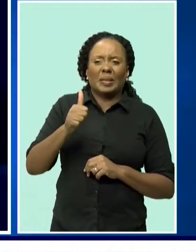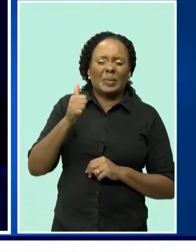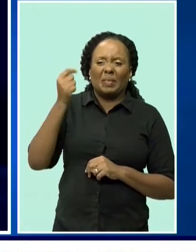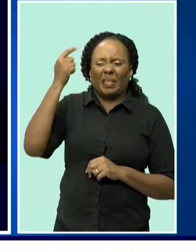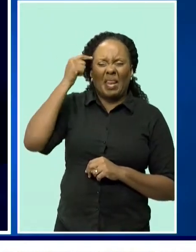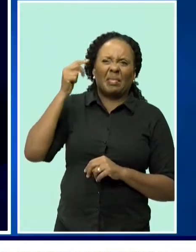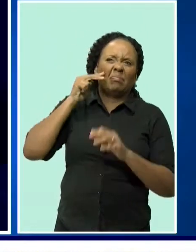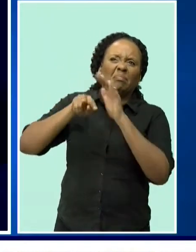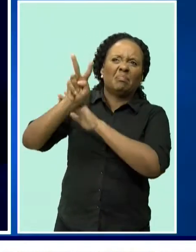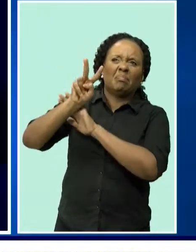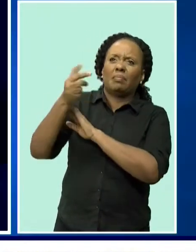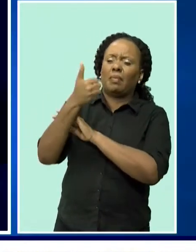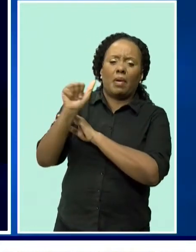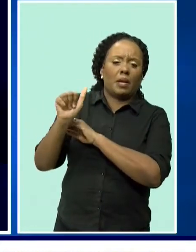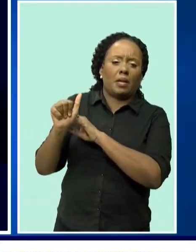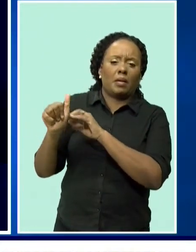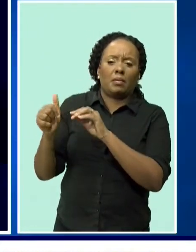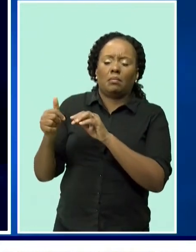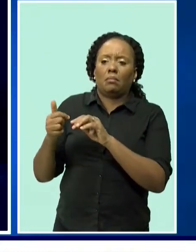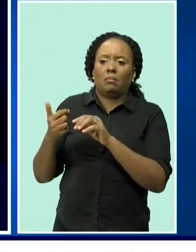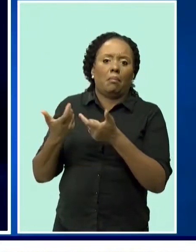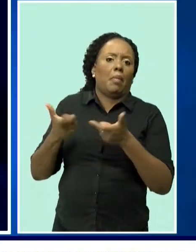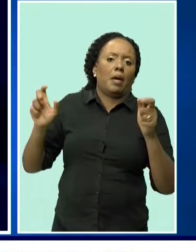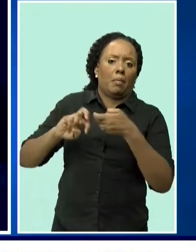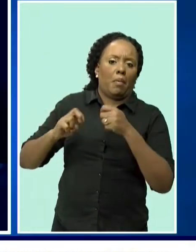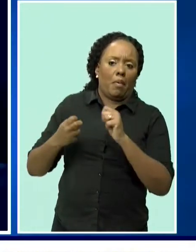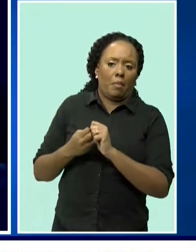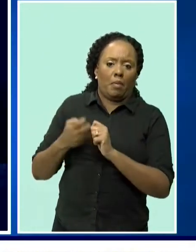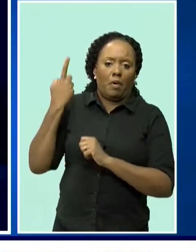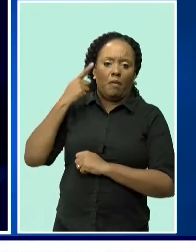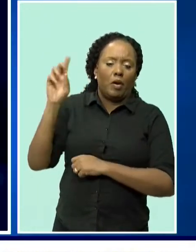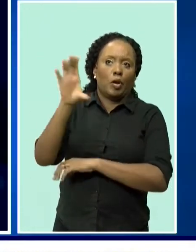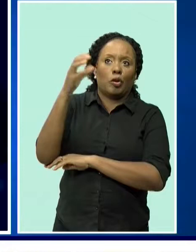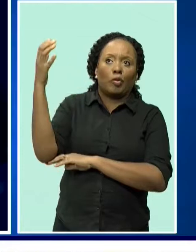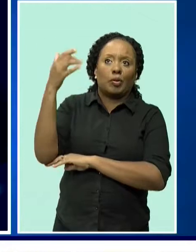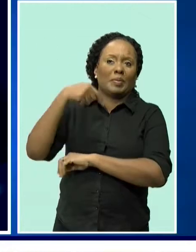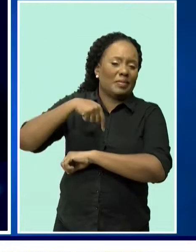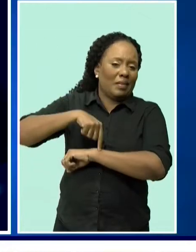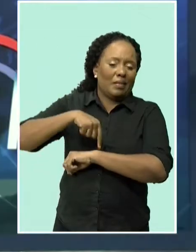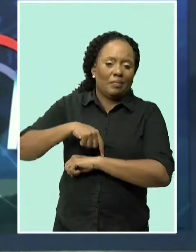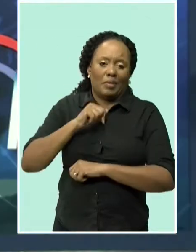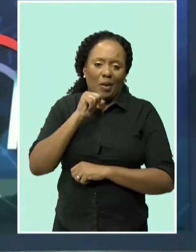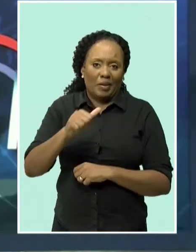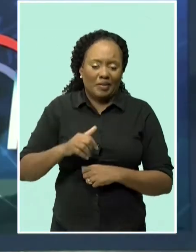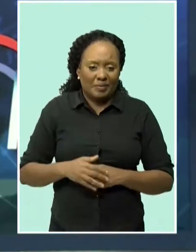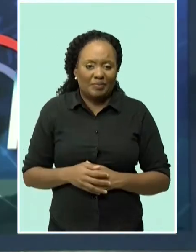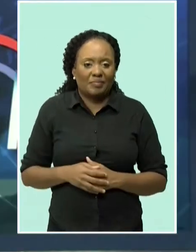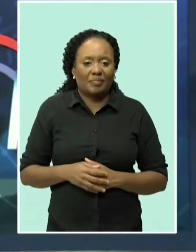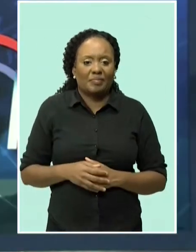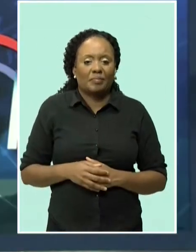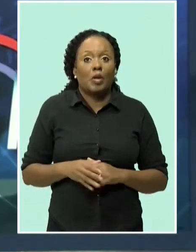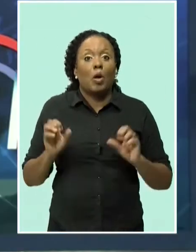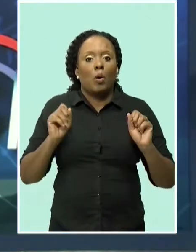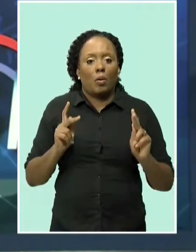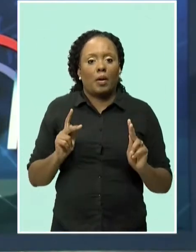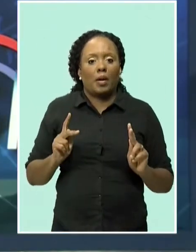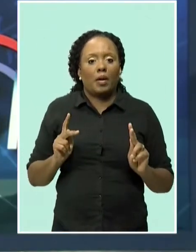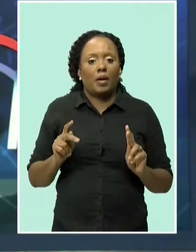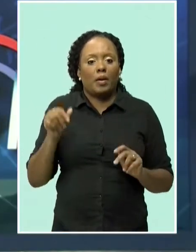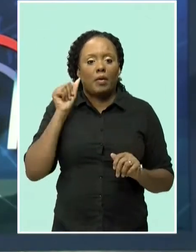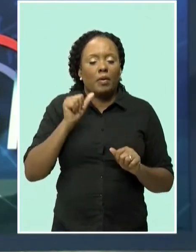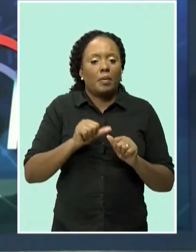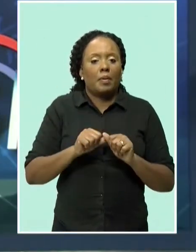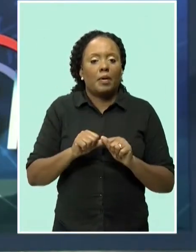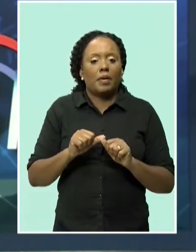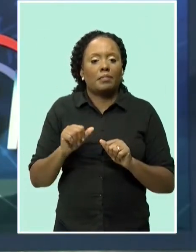any real issue going into the holidays, as we go into the holidays. Okay, let's return to that lead story now